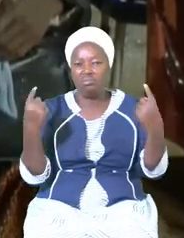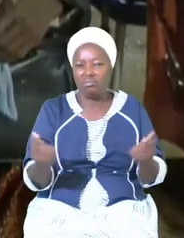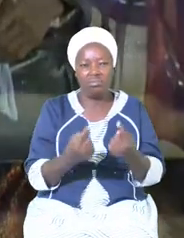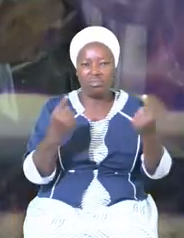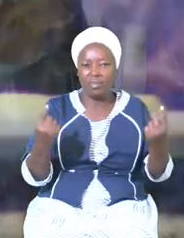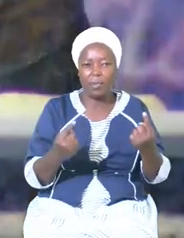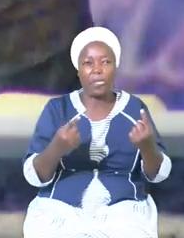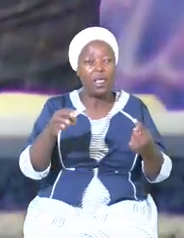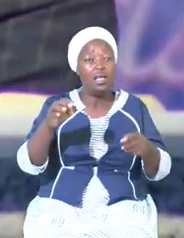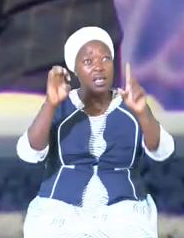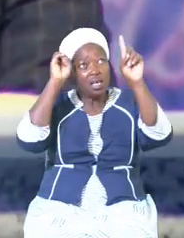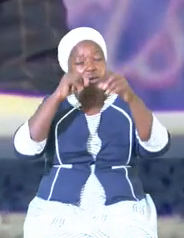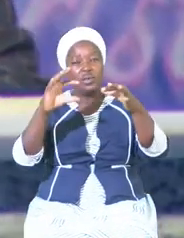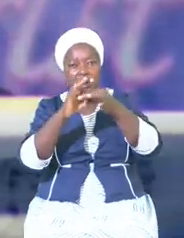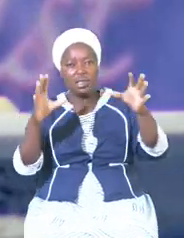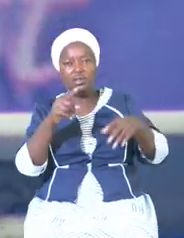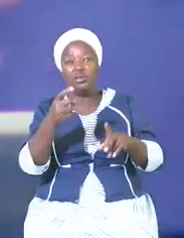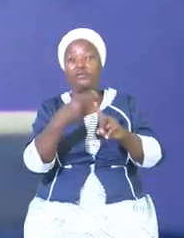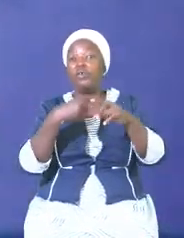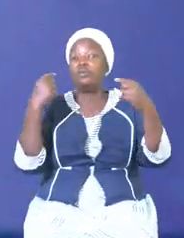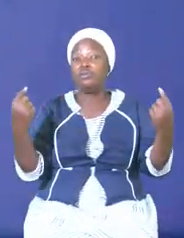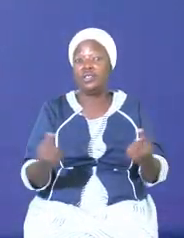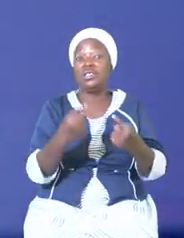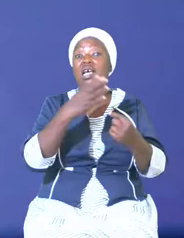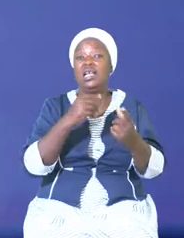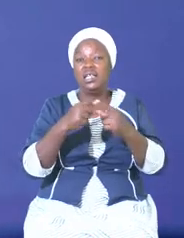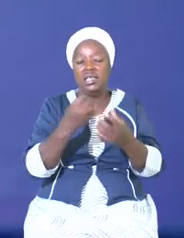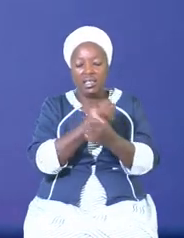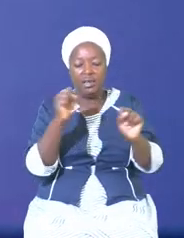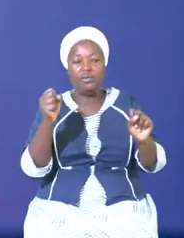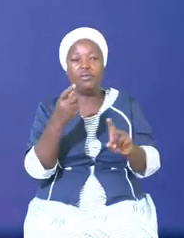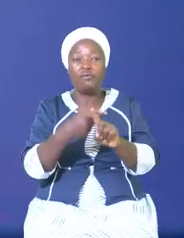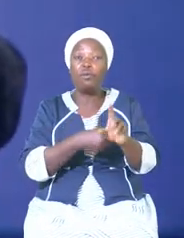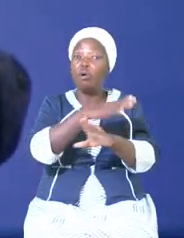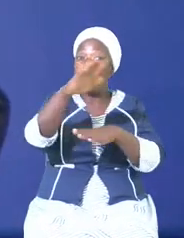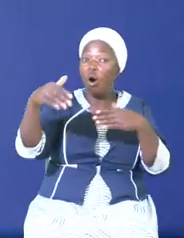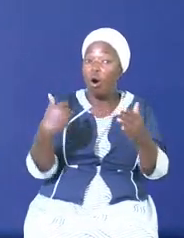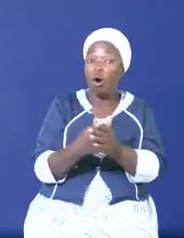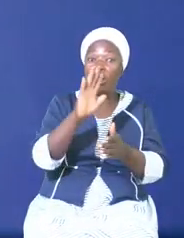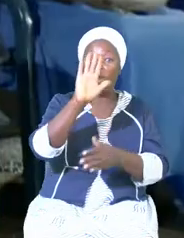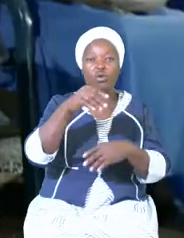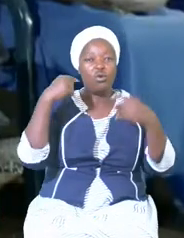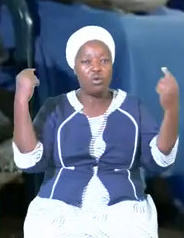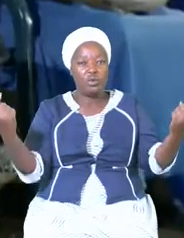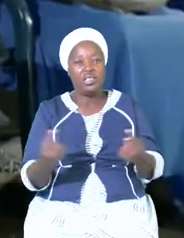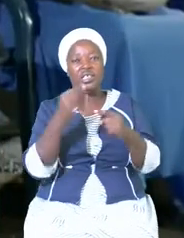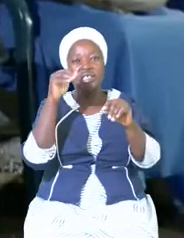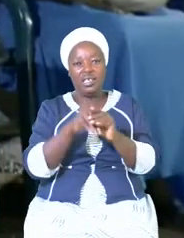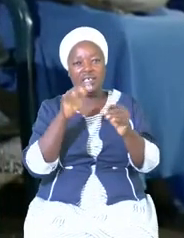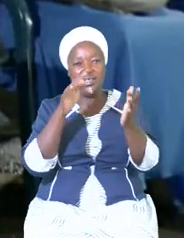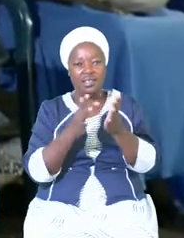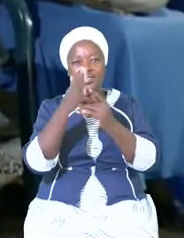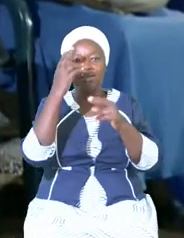you from sin. It will save you from all your sin in Jesus' name.